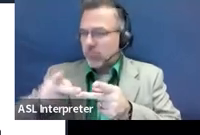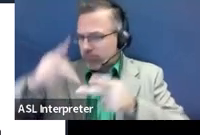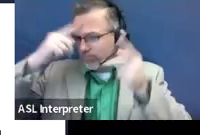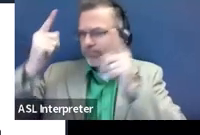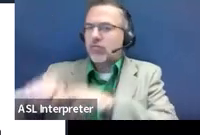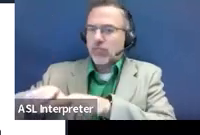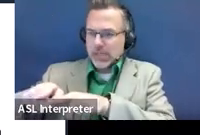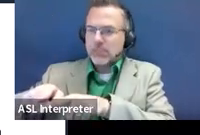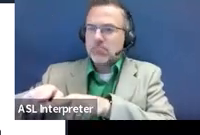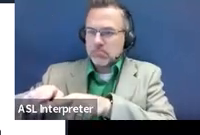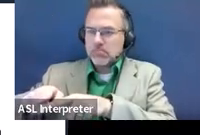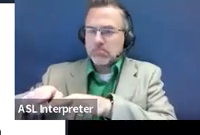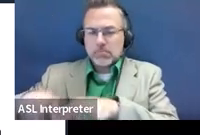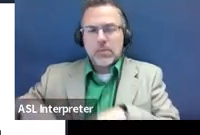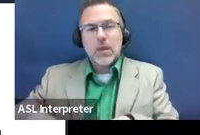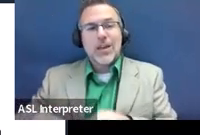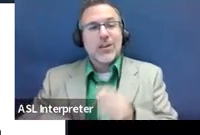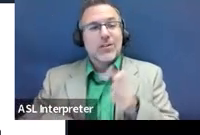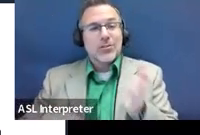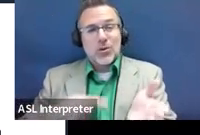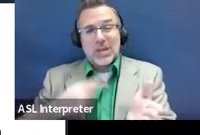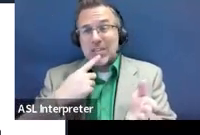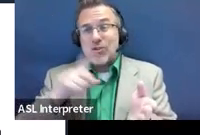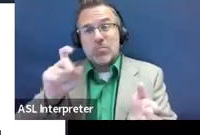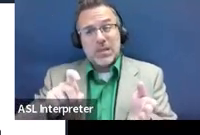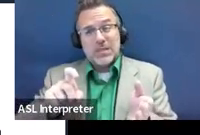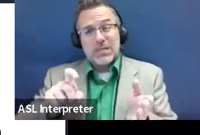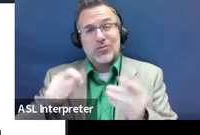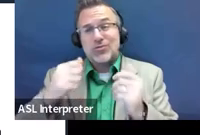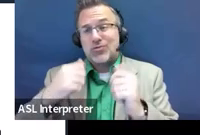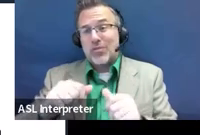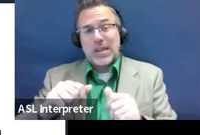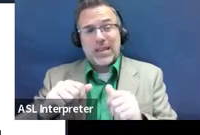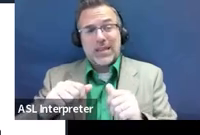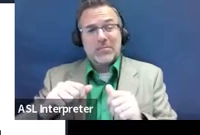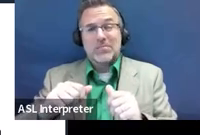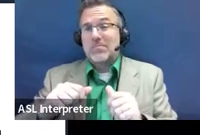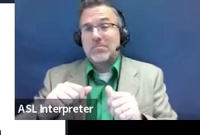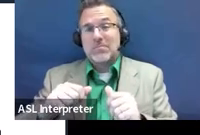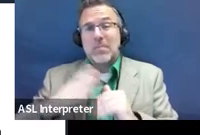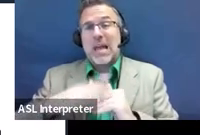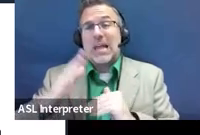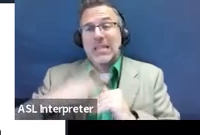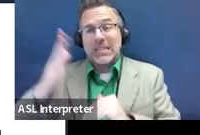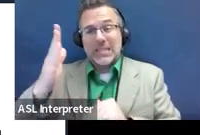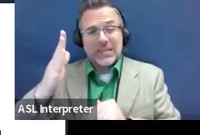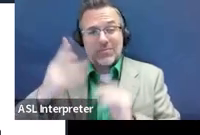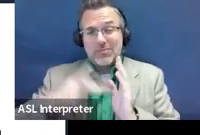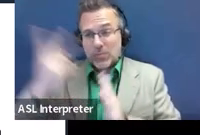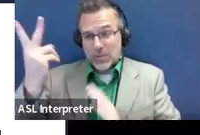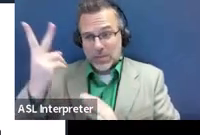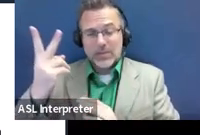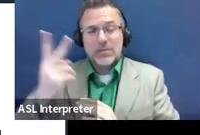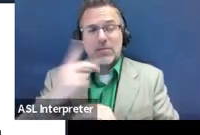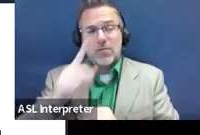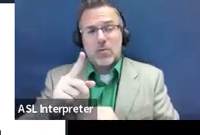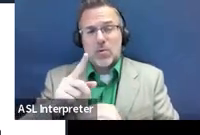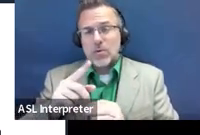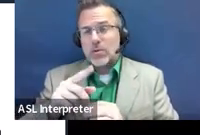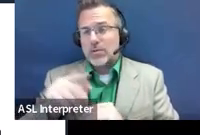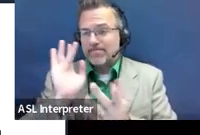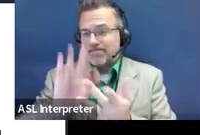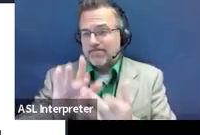says that at least two attempts should be recorded on the advance written notice so that you have